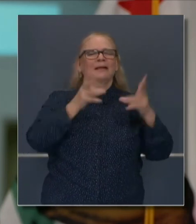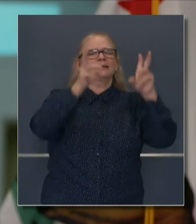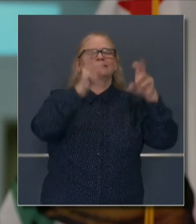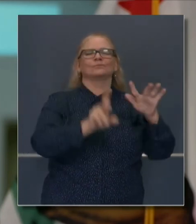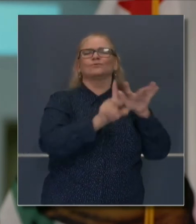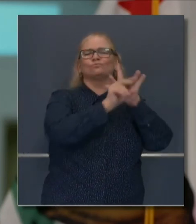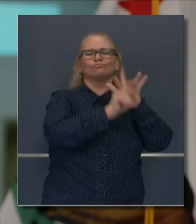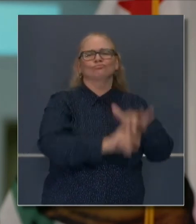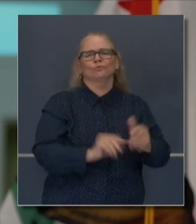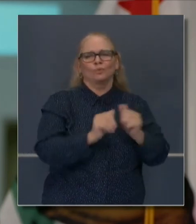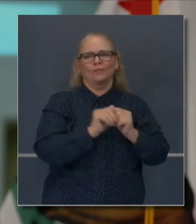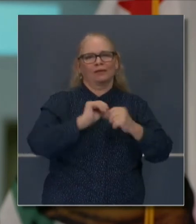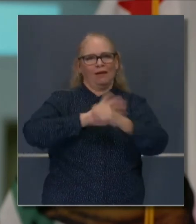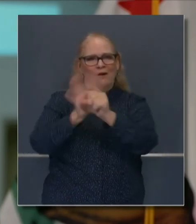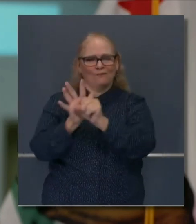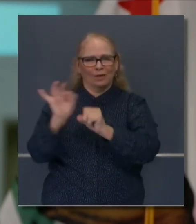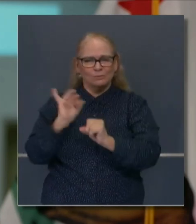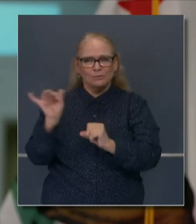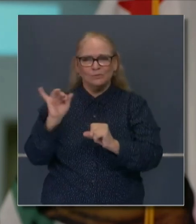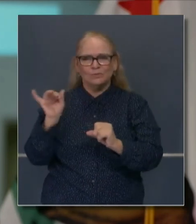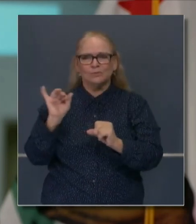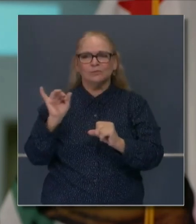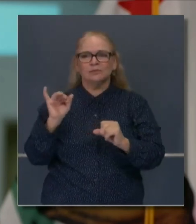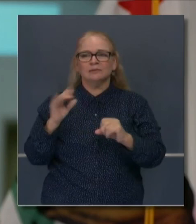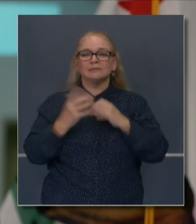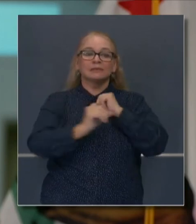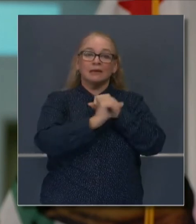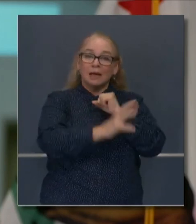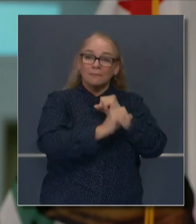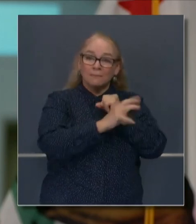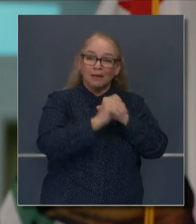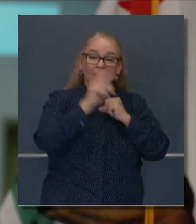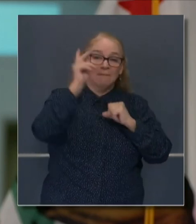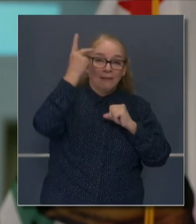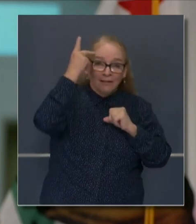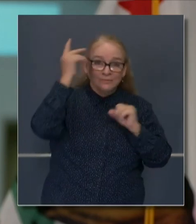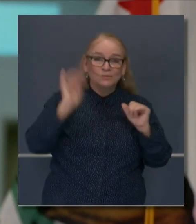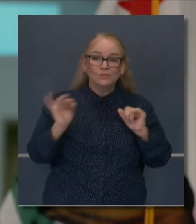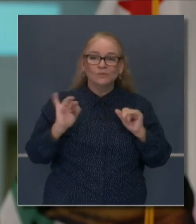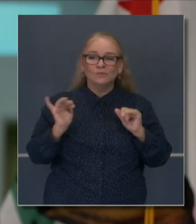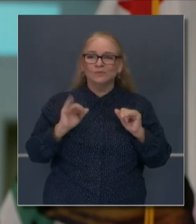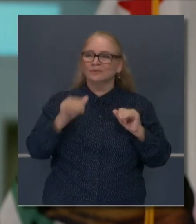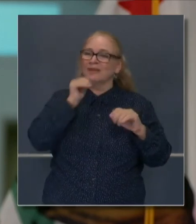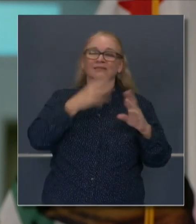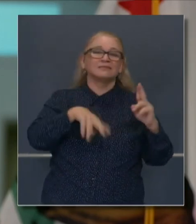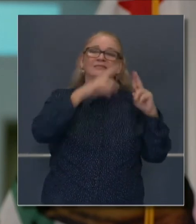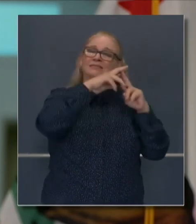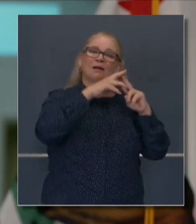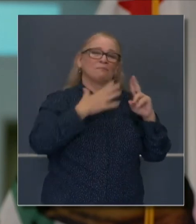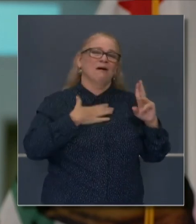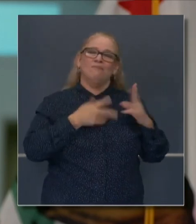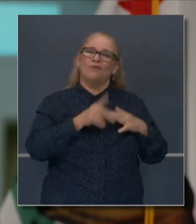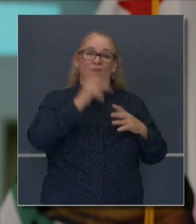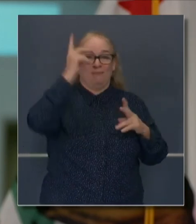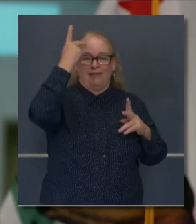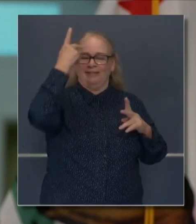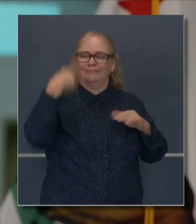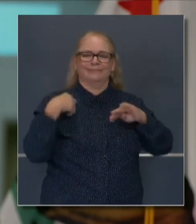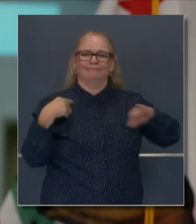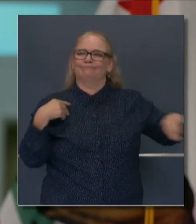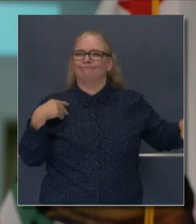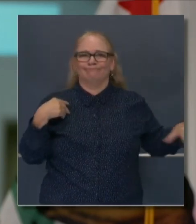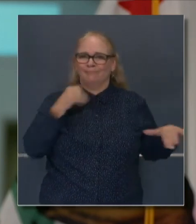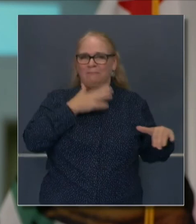COVID. So campaigning politics has not been top of my mind. That said, now that the ballots have